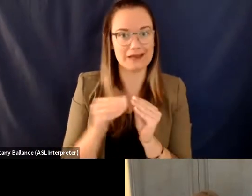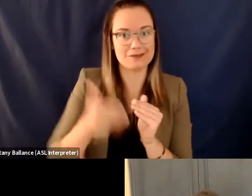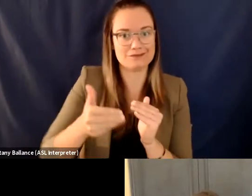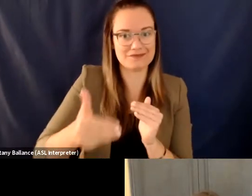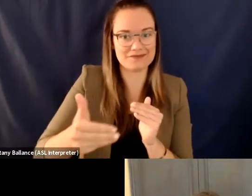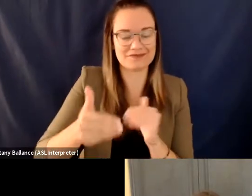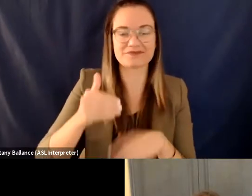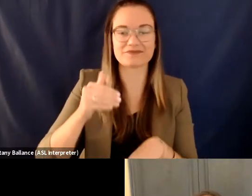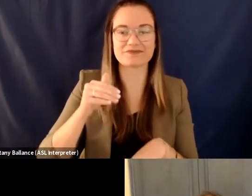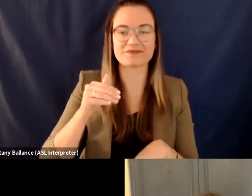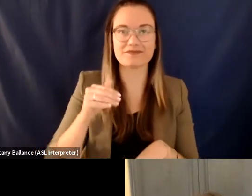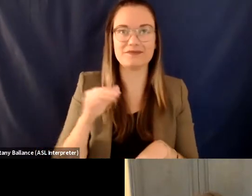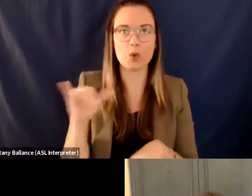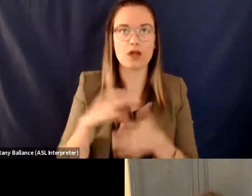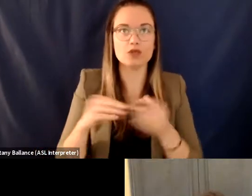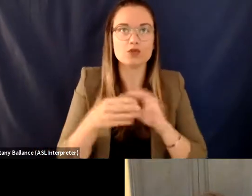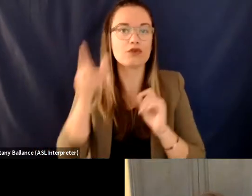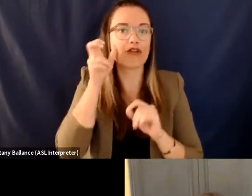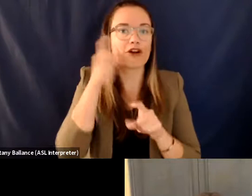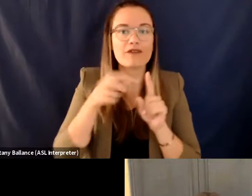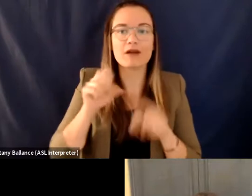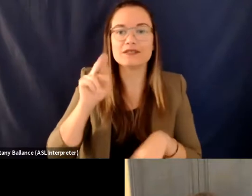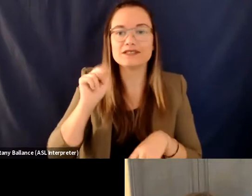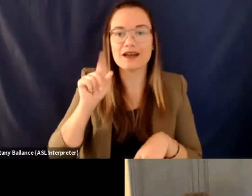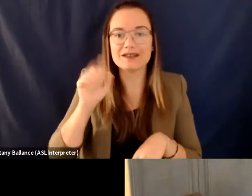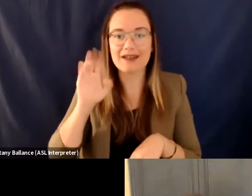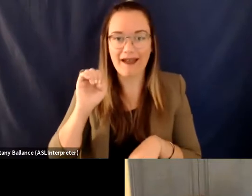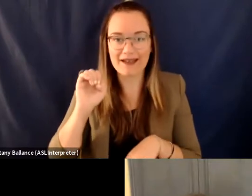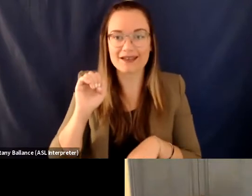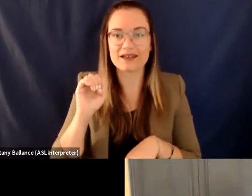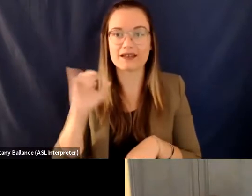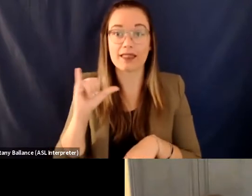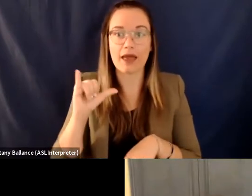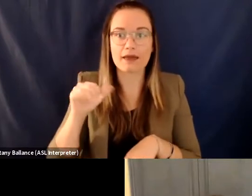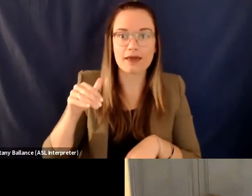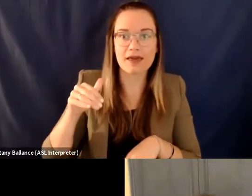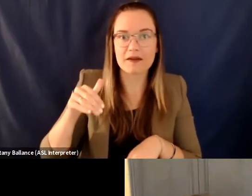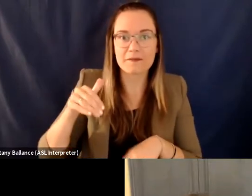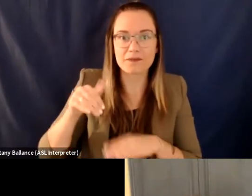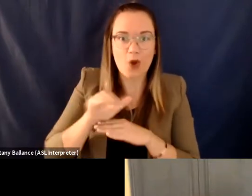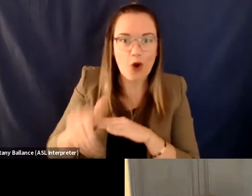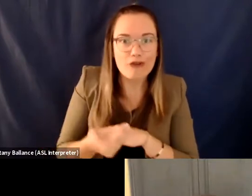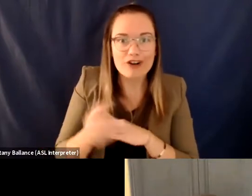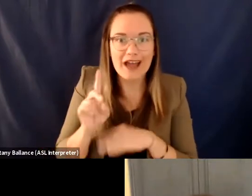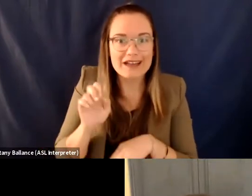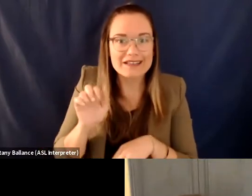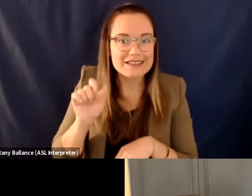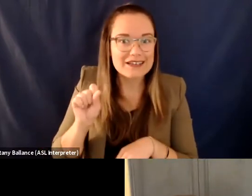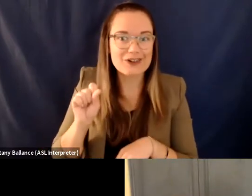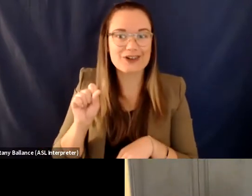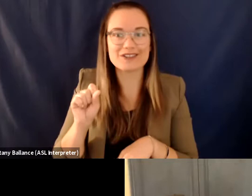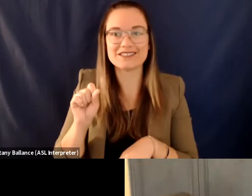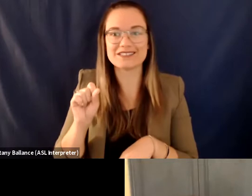This is like stories we'd heard about Sundance, but other people going through this where you know, late night deals in like lodge, you know,